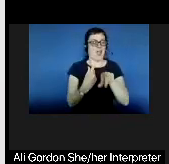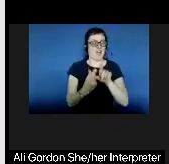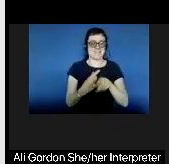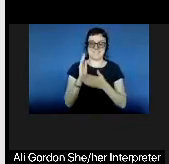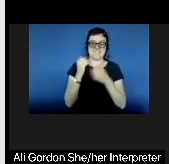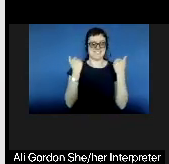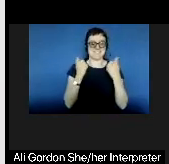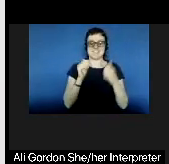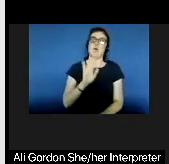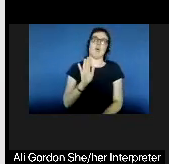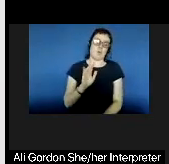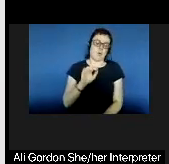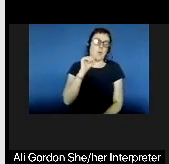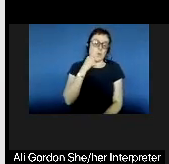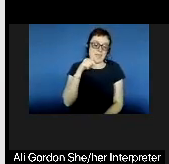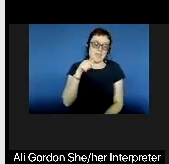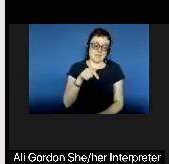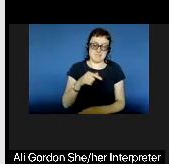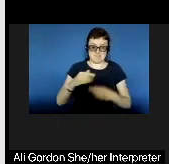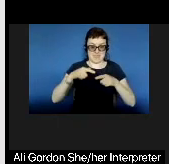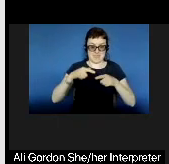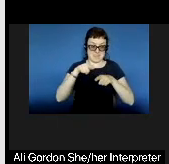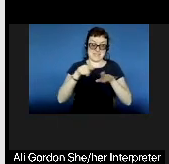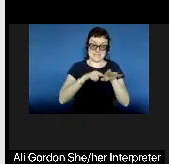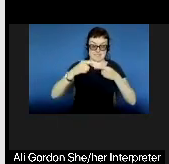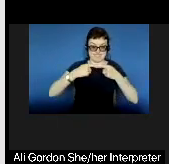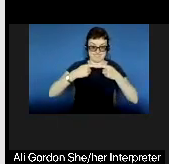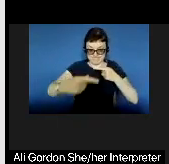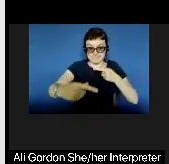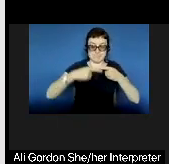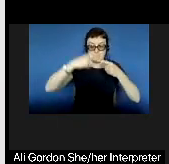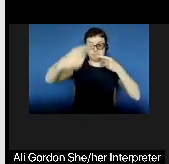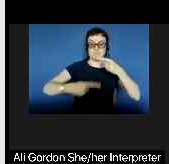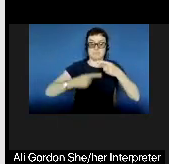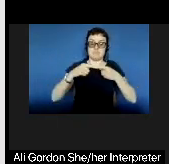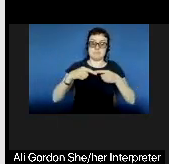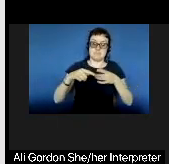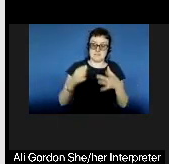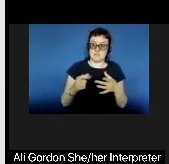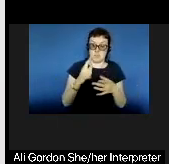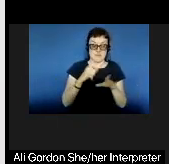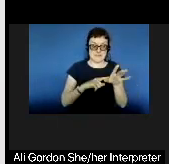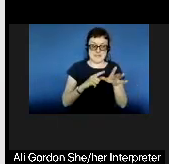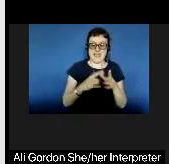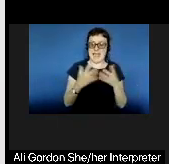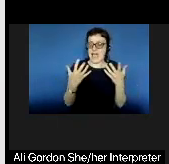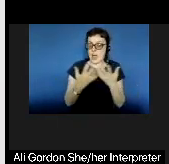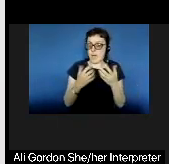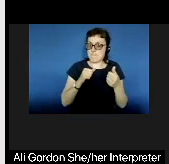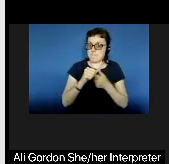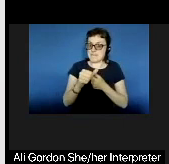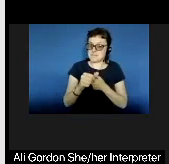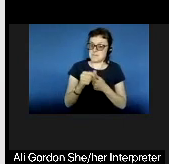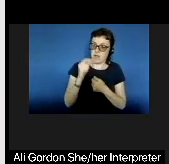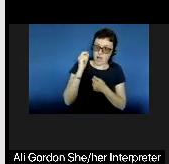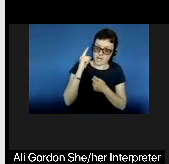what we explore as a group over the next year. So the first question is, how can we best interpret and exhibit art that's